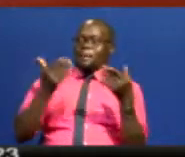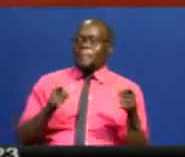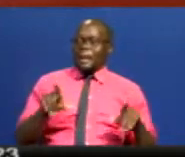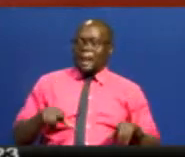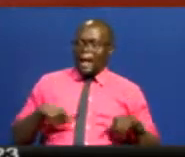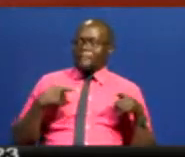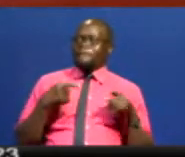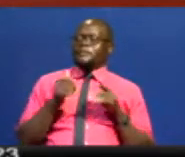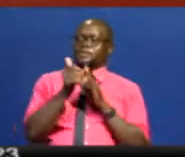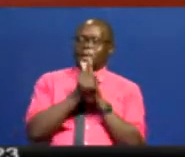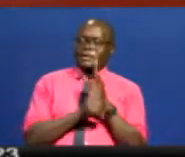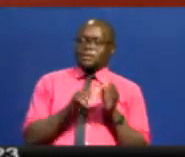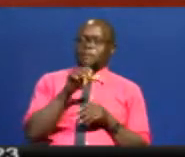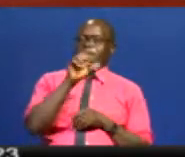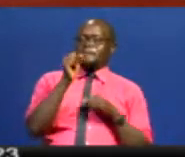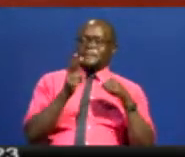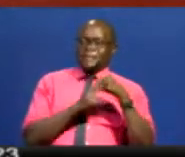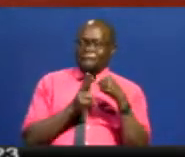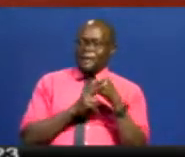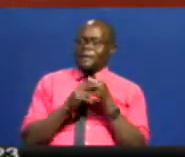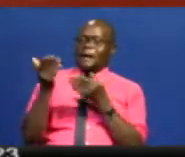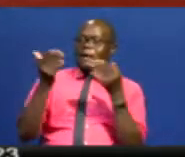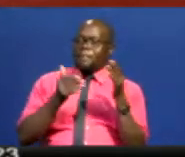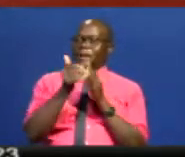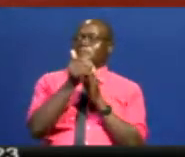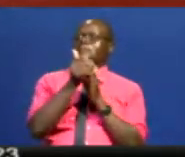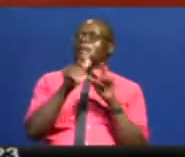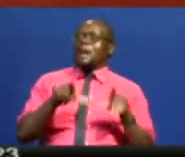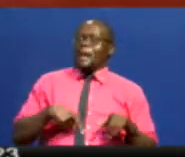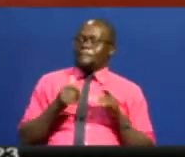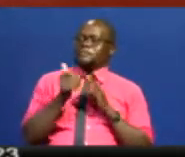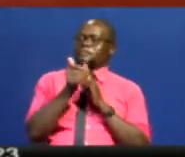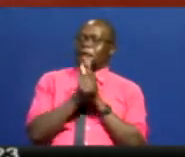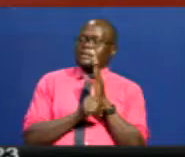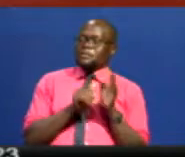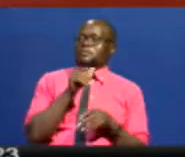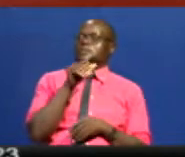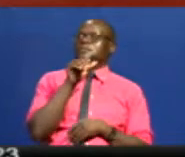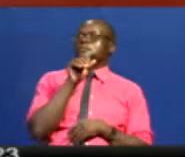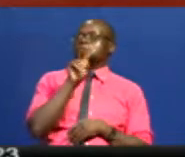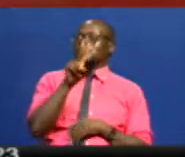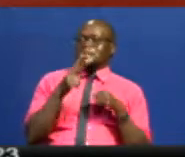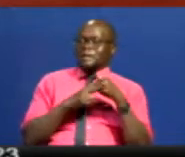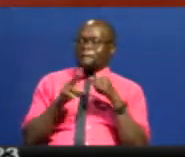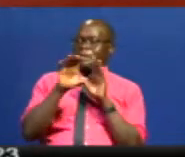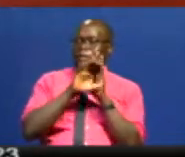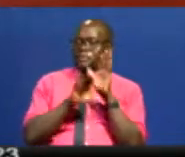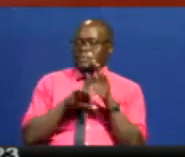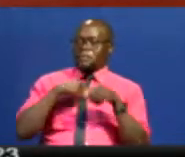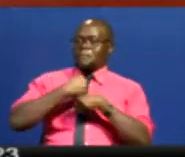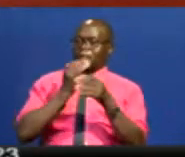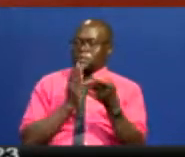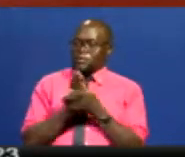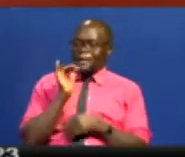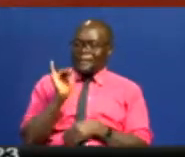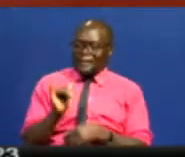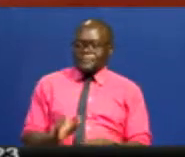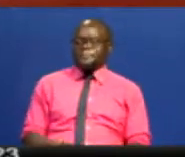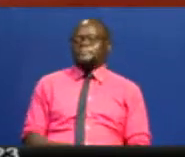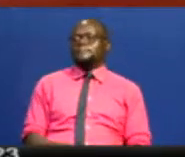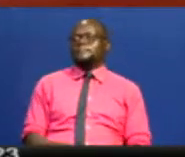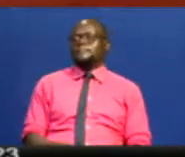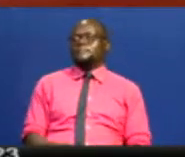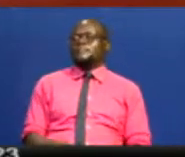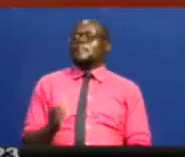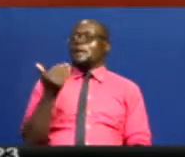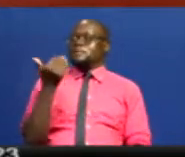to Article 57 and breathe life to Article 27 of the Constitution, but at the same time, make sure that a